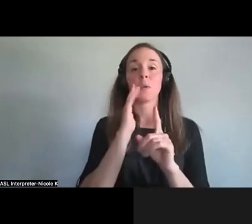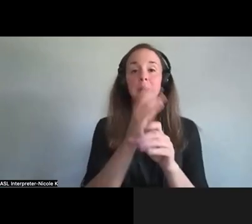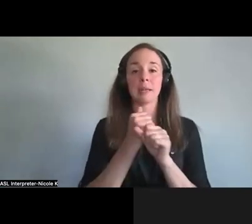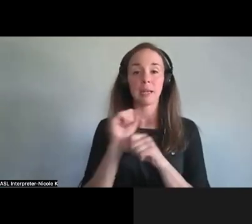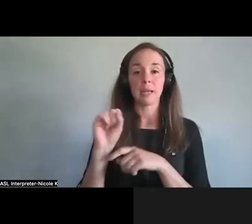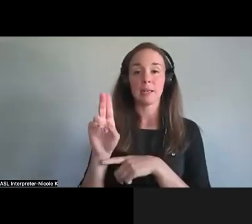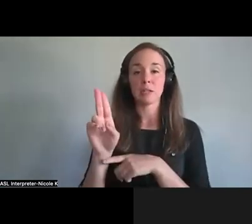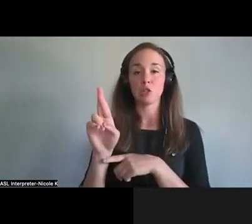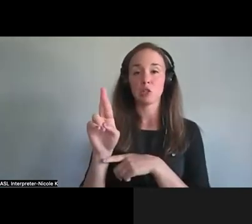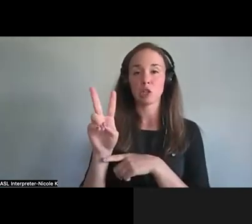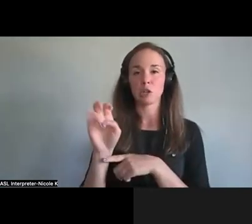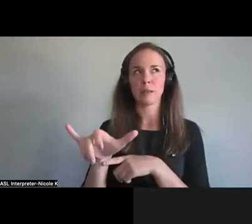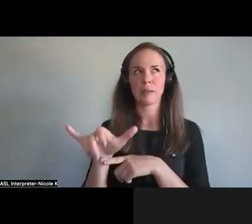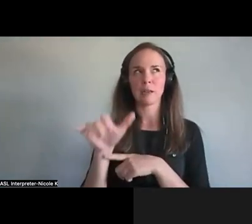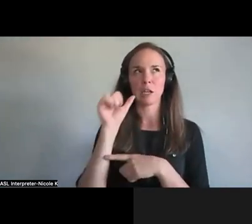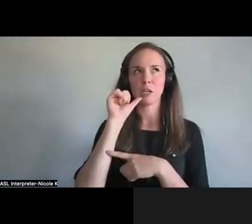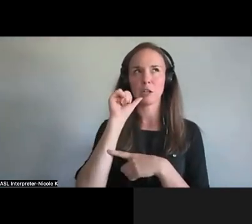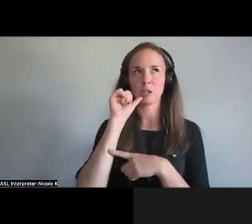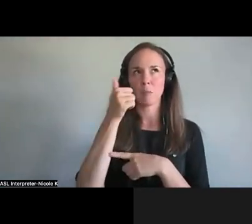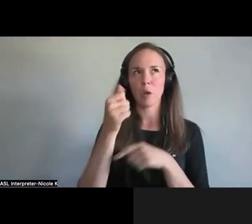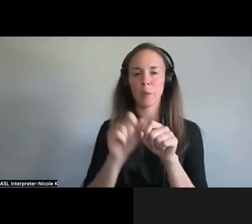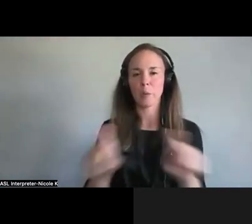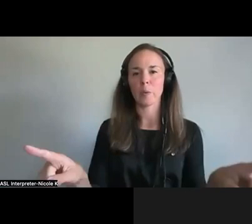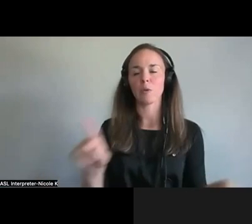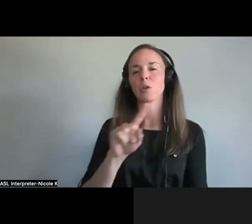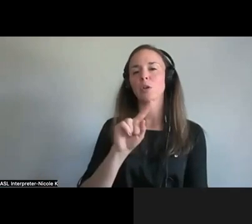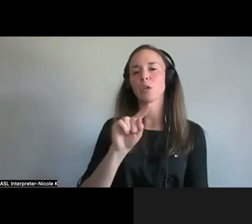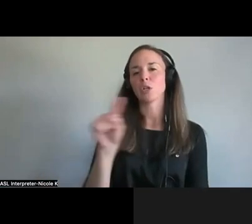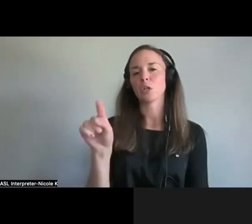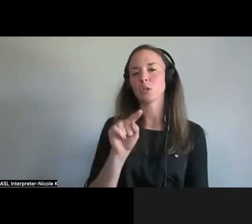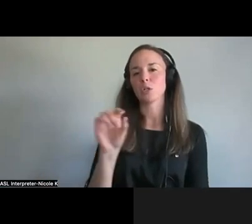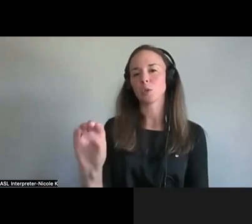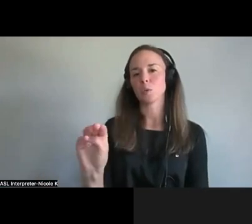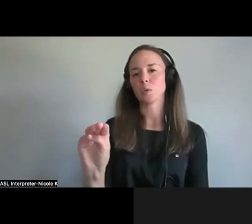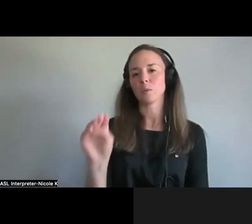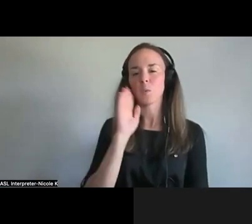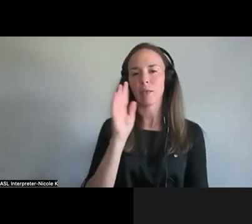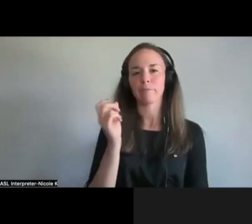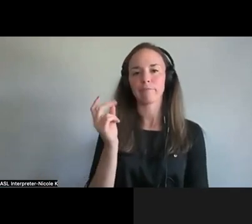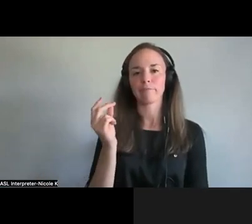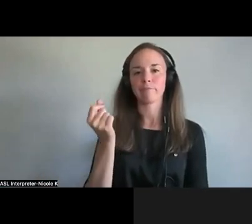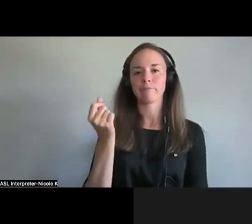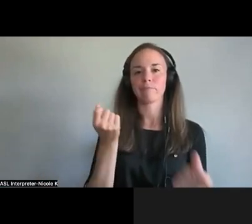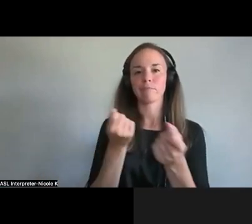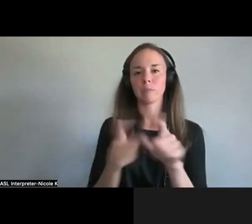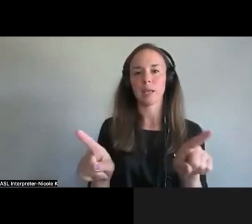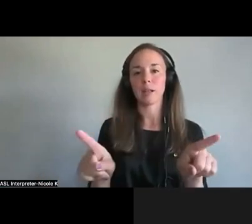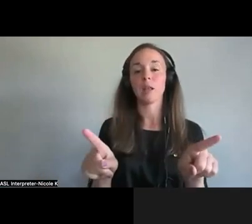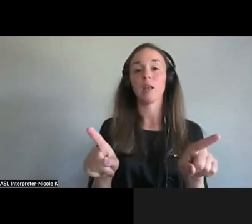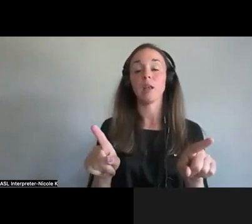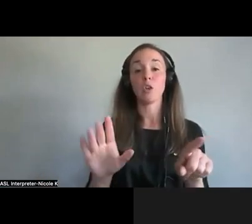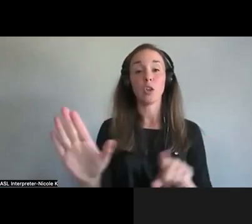survey. I think it goes out tomorrow. Zoom automatically sends that. And we appreciate your feedback